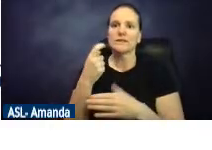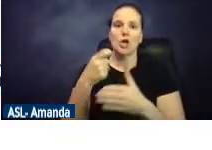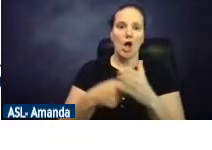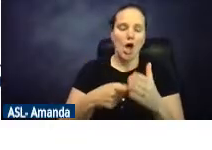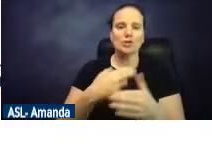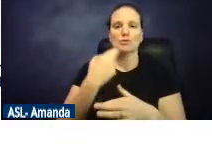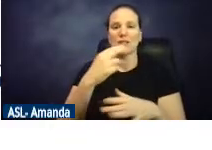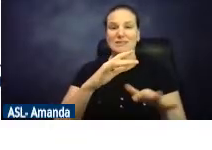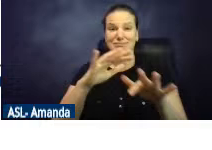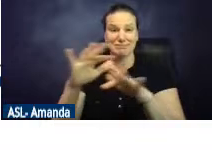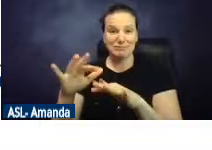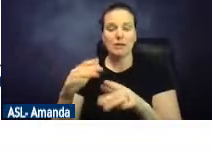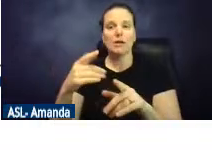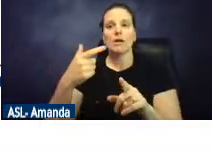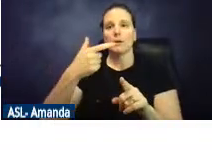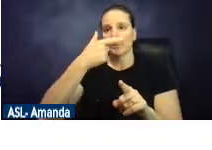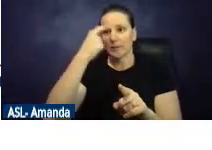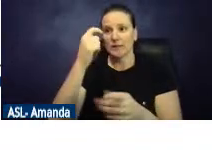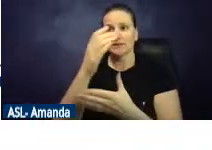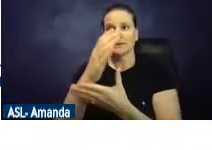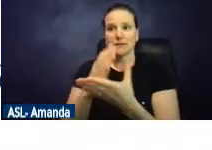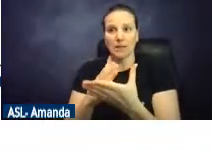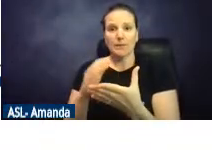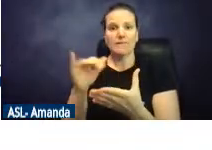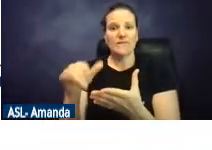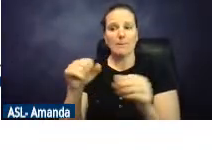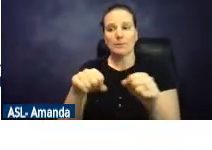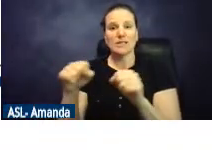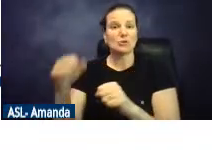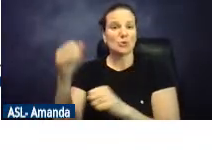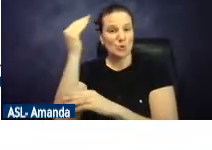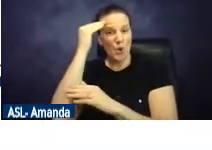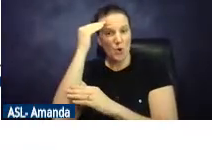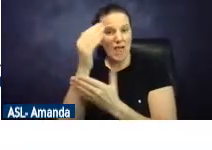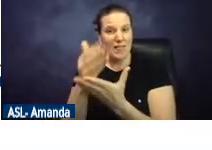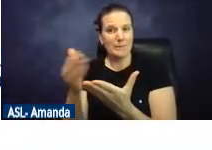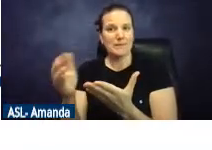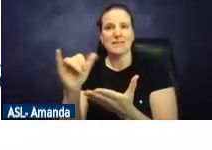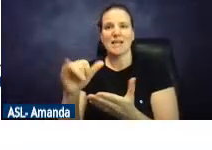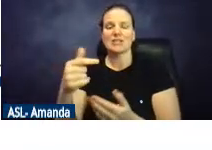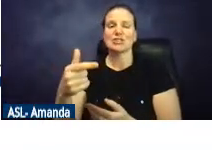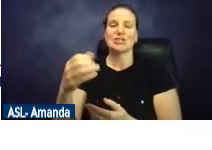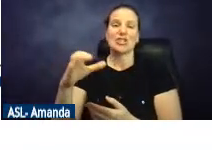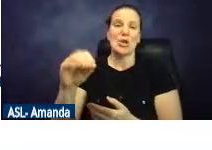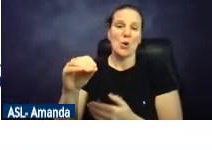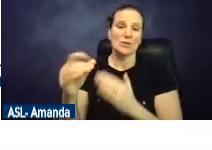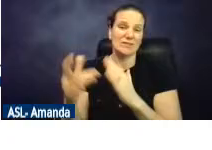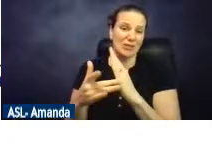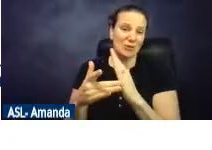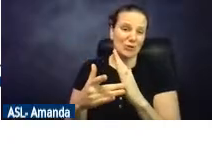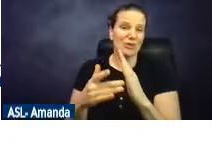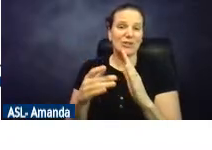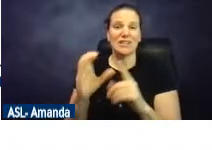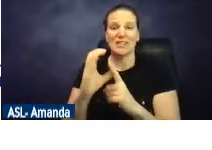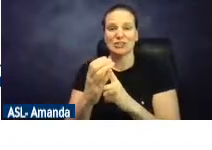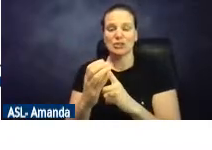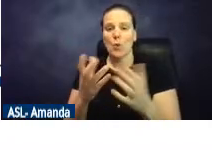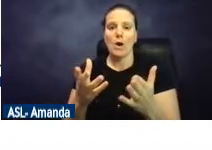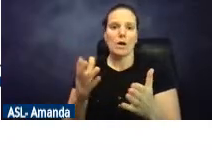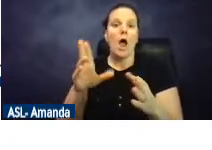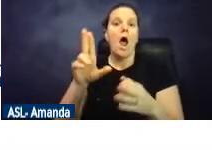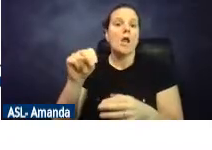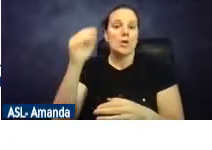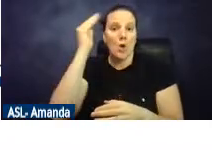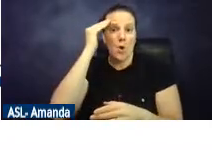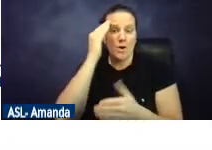due to some of the potentially known elements like the geotechnical conditions, or even unknown elements